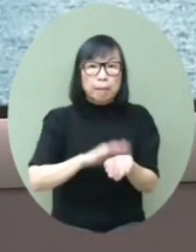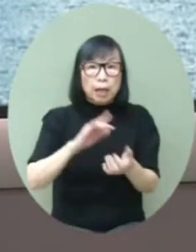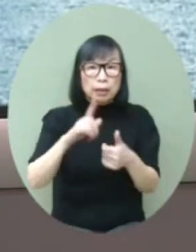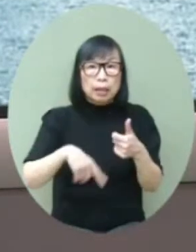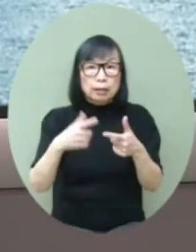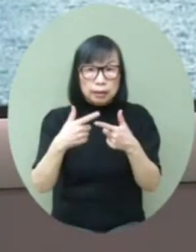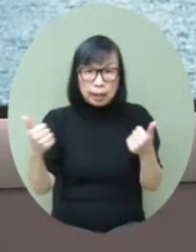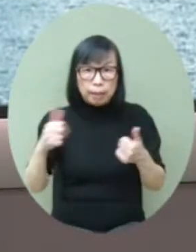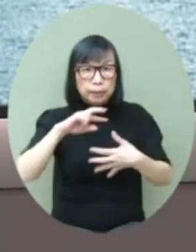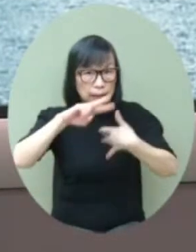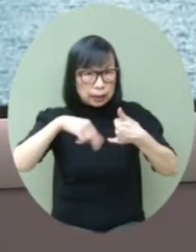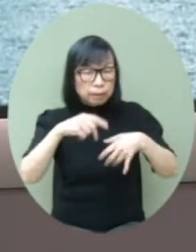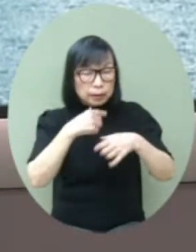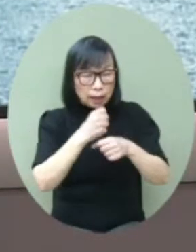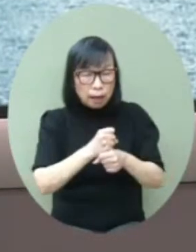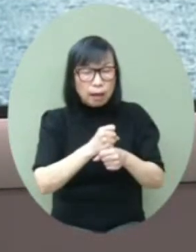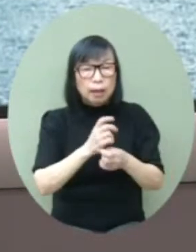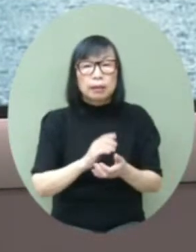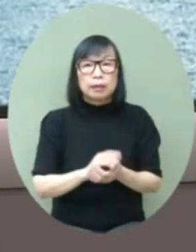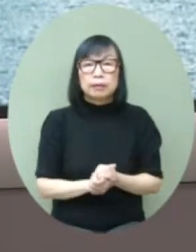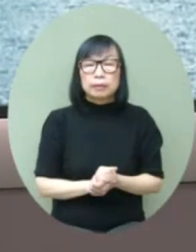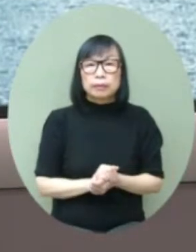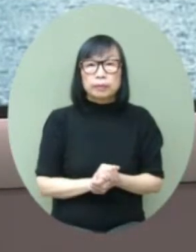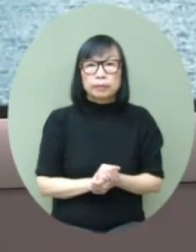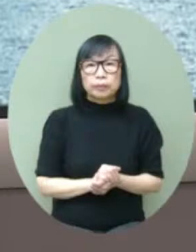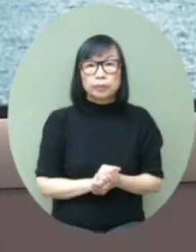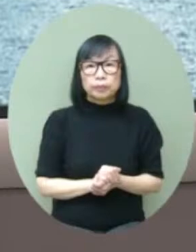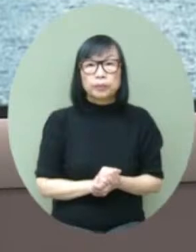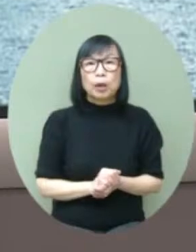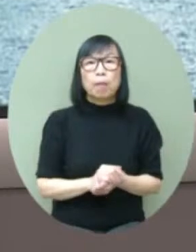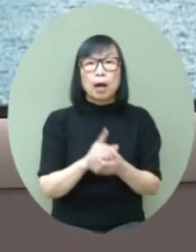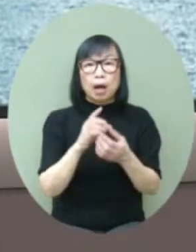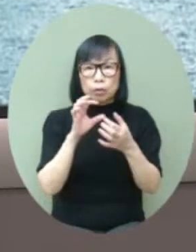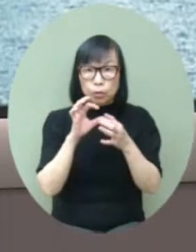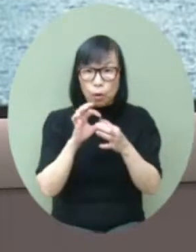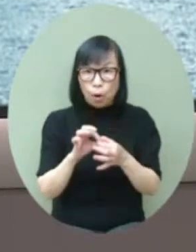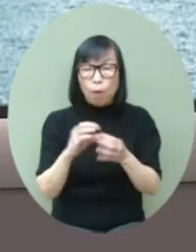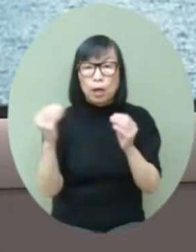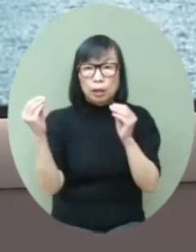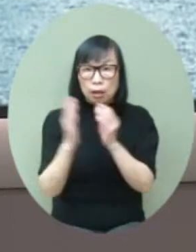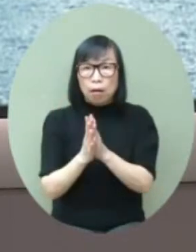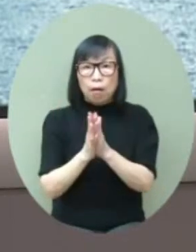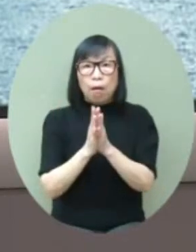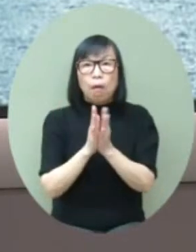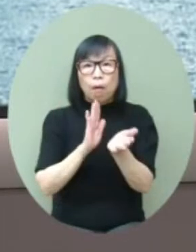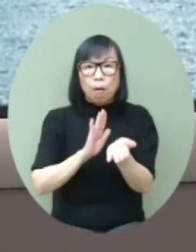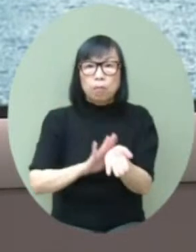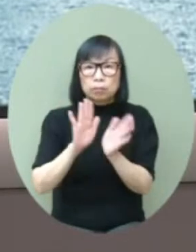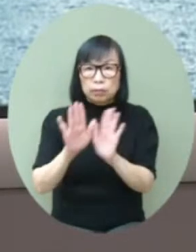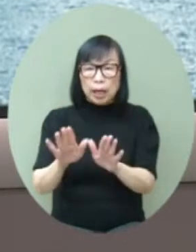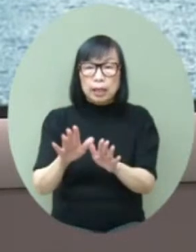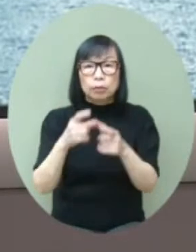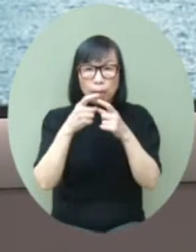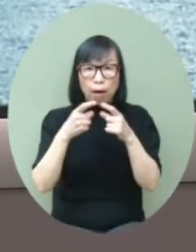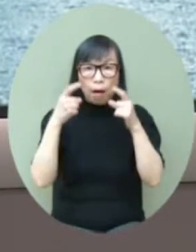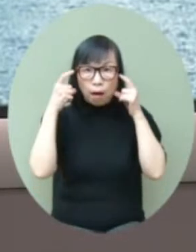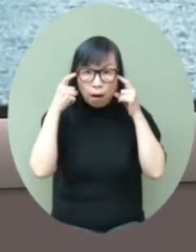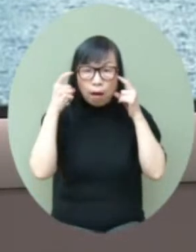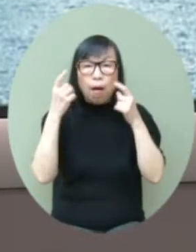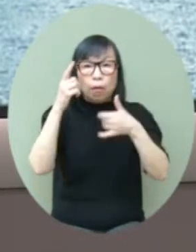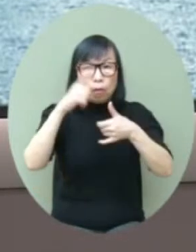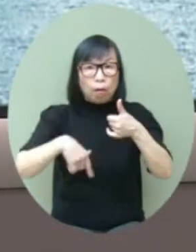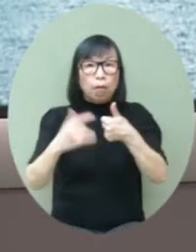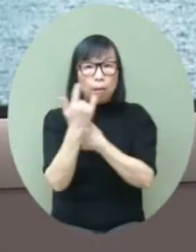isolation. And this is important for us to implement all the relevant measures and infection control